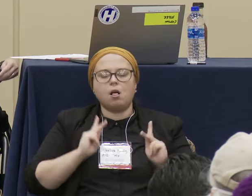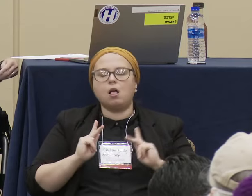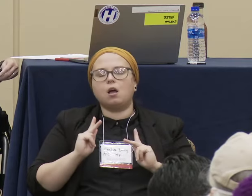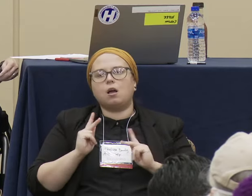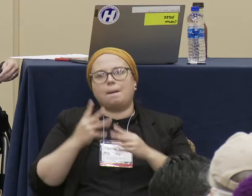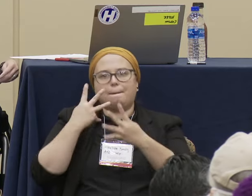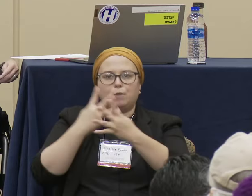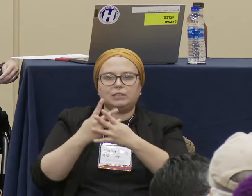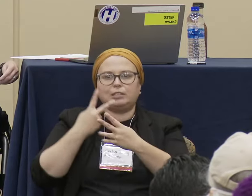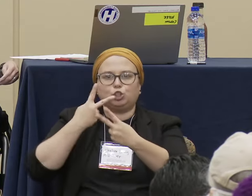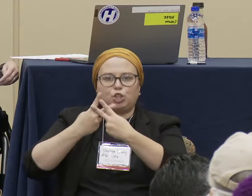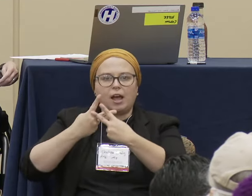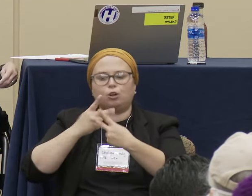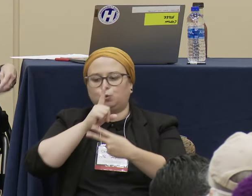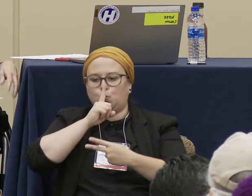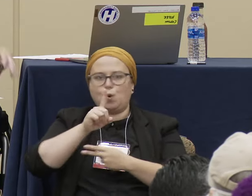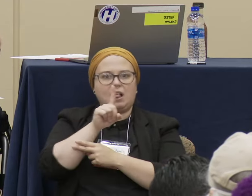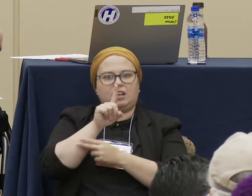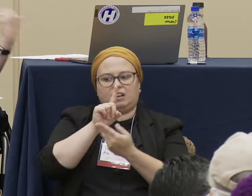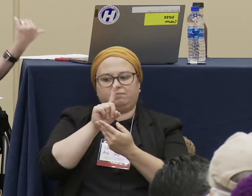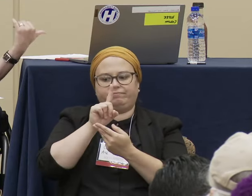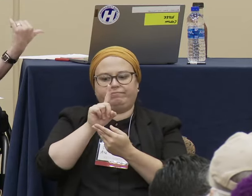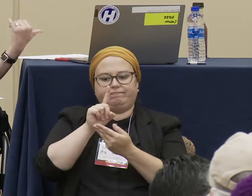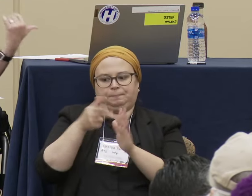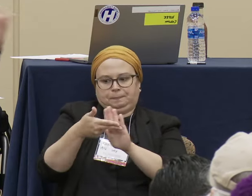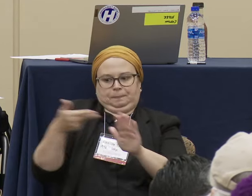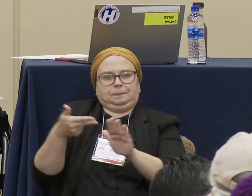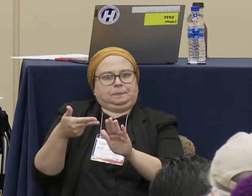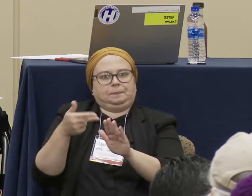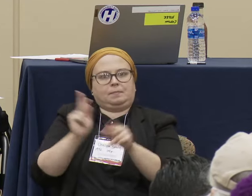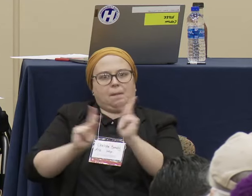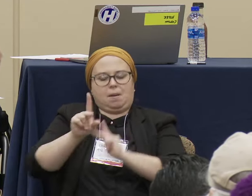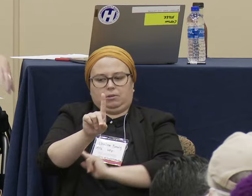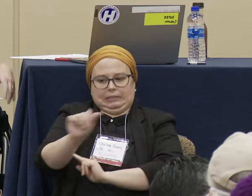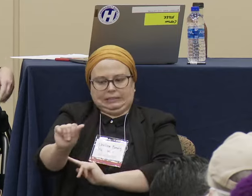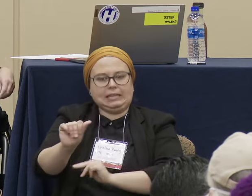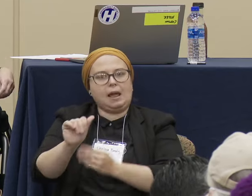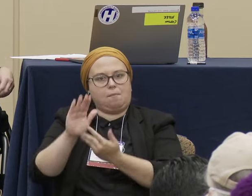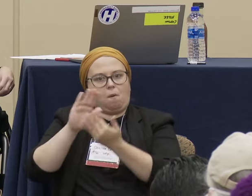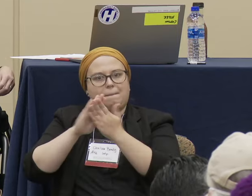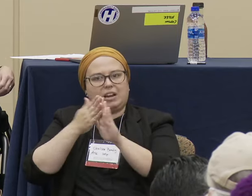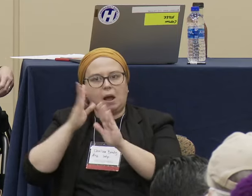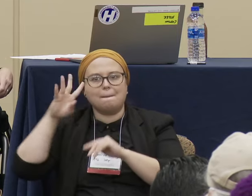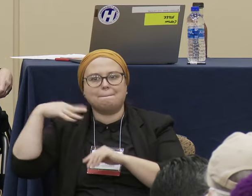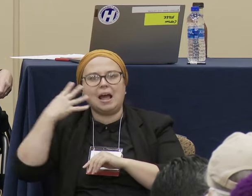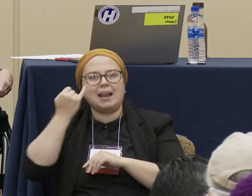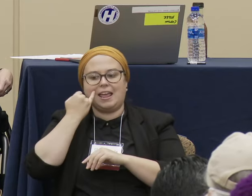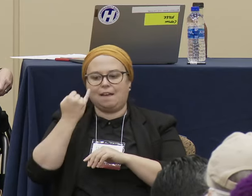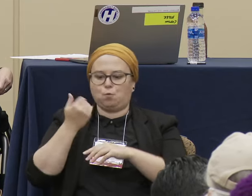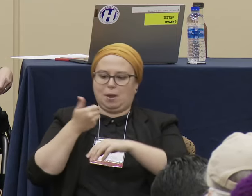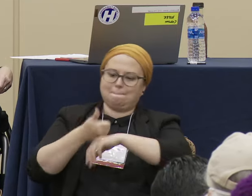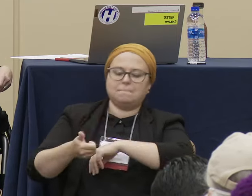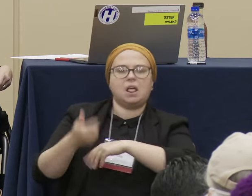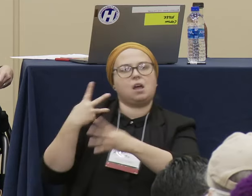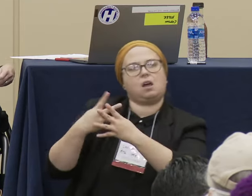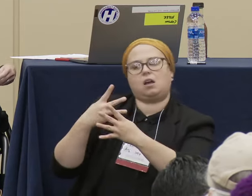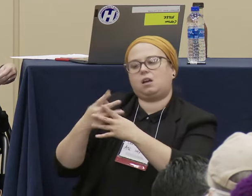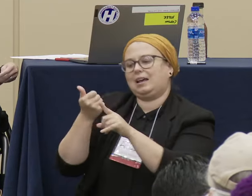jails, very disabling, very maddening. And if we blame deinstitutionalization, we don't actually get to the root of the problem here.